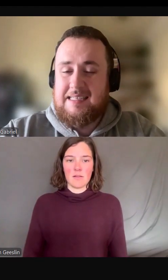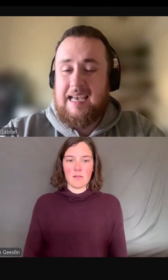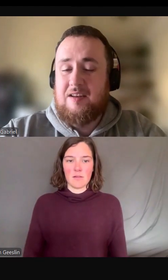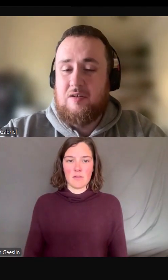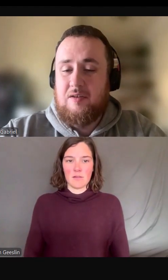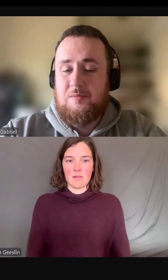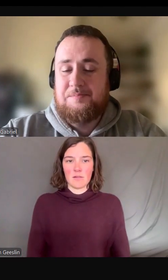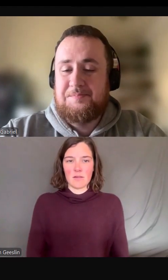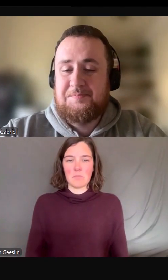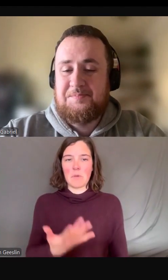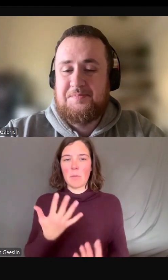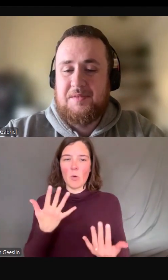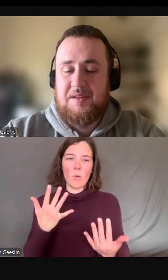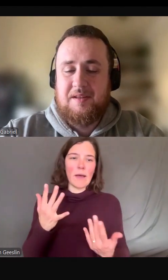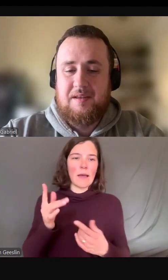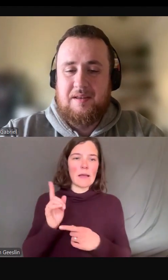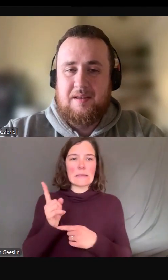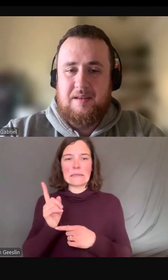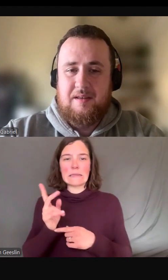a second or two.